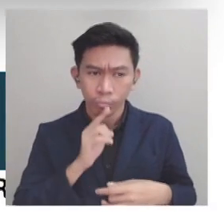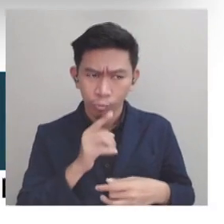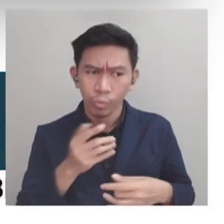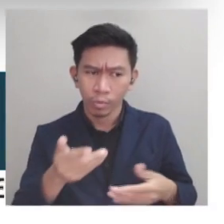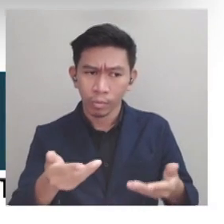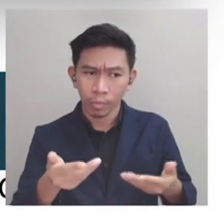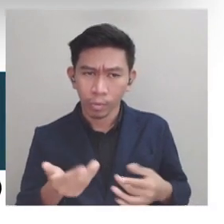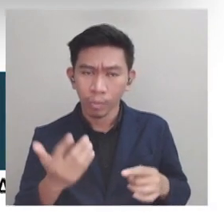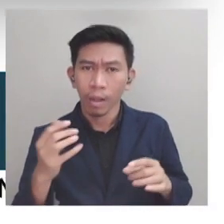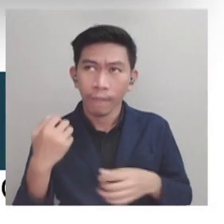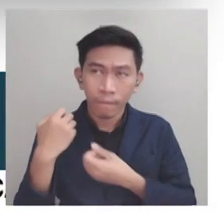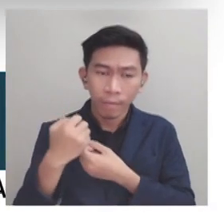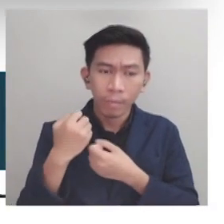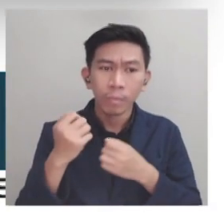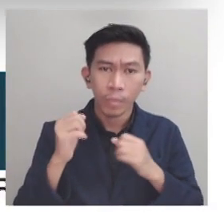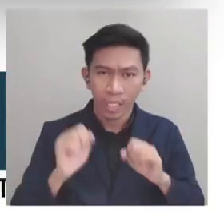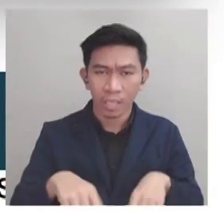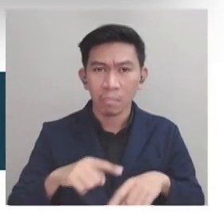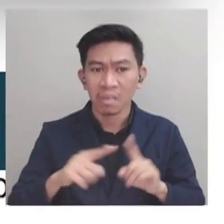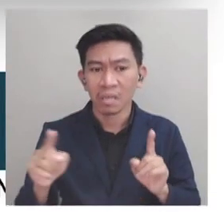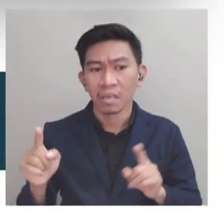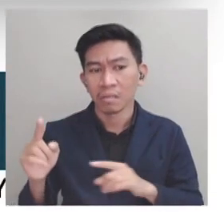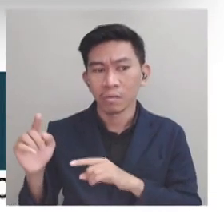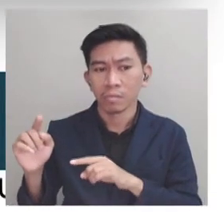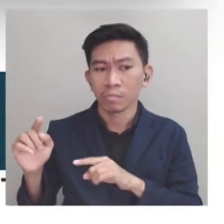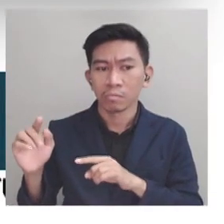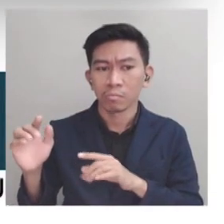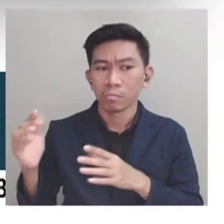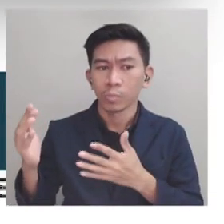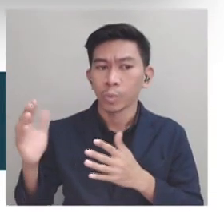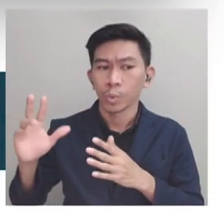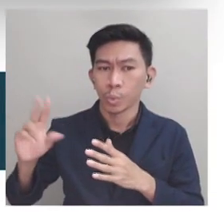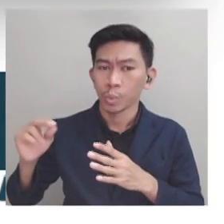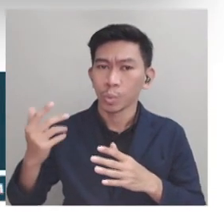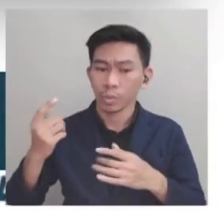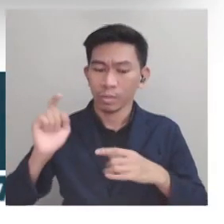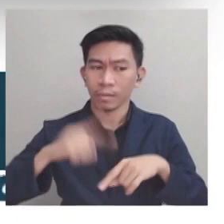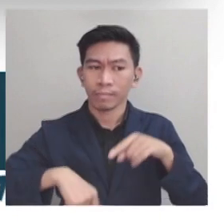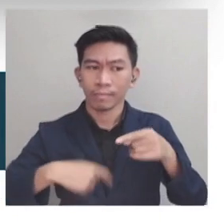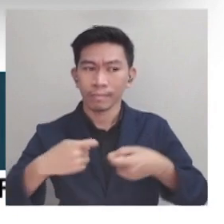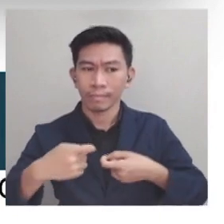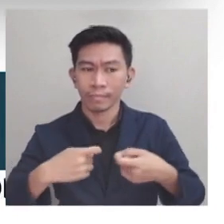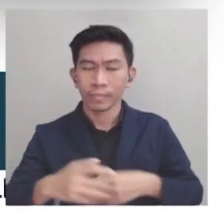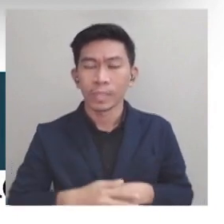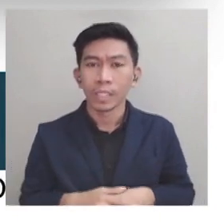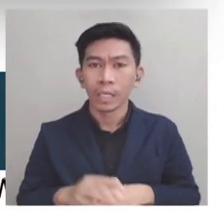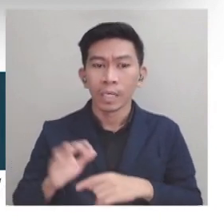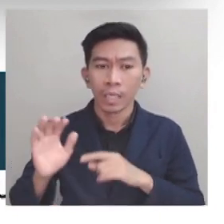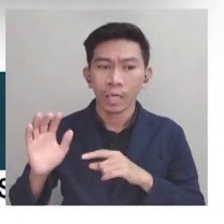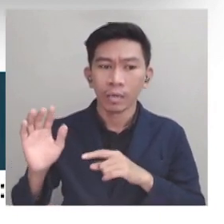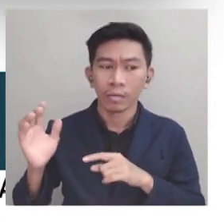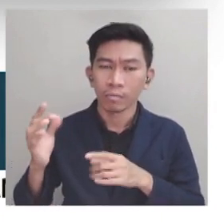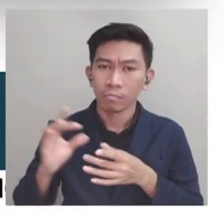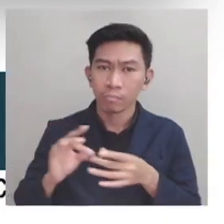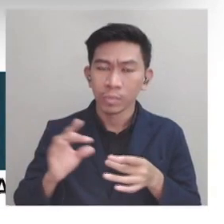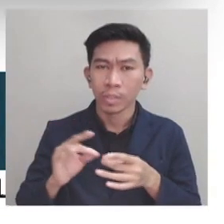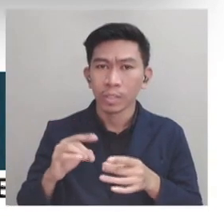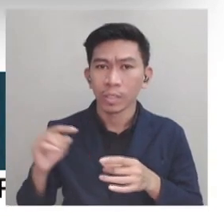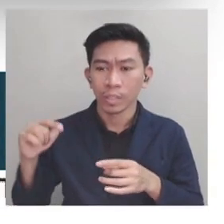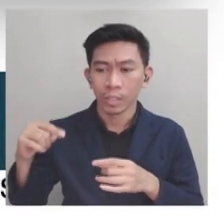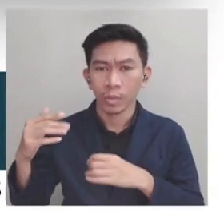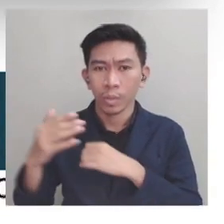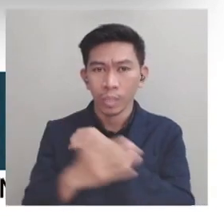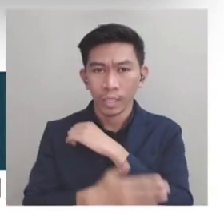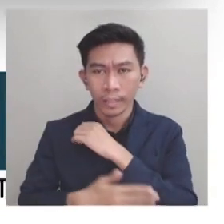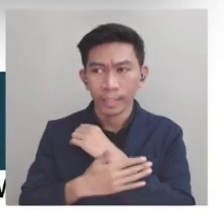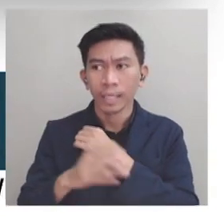the agency will not be held hostage. To quote the OTR in their statement, they said, "The whole country and innocent commuters will